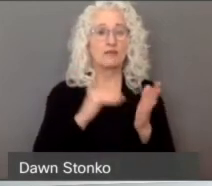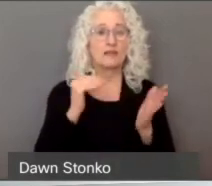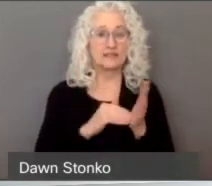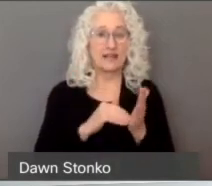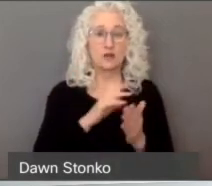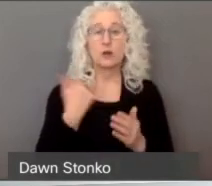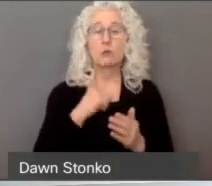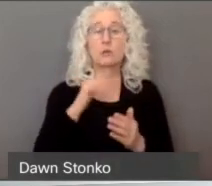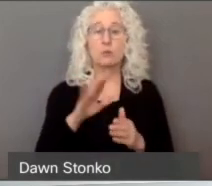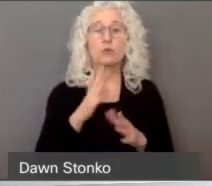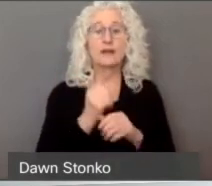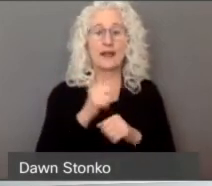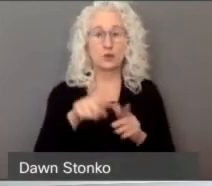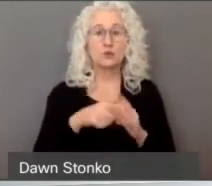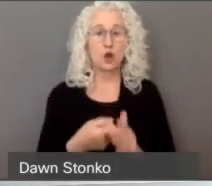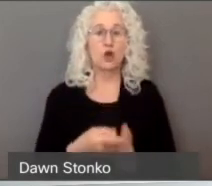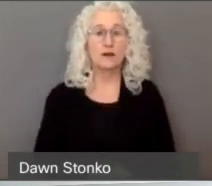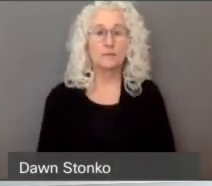started.